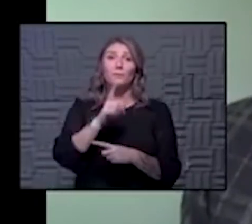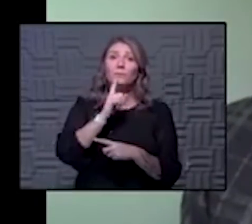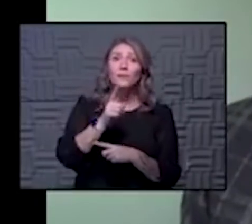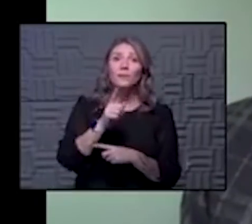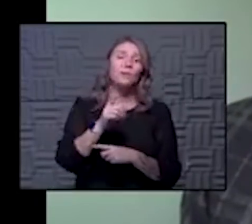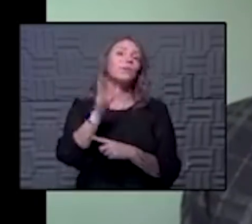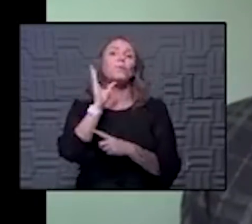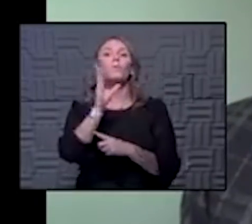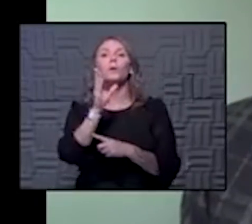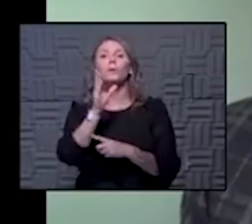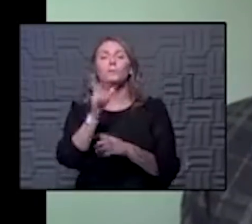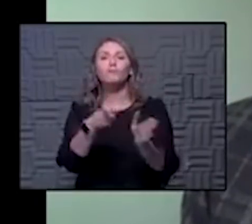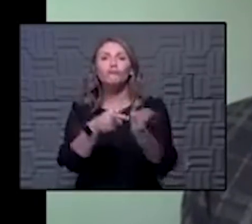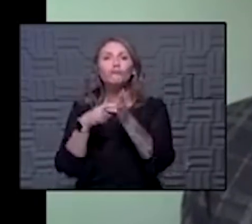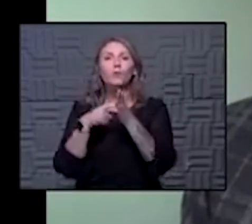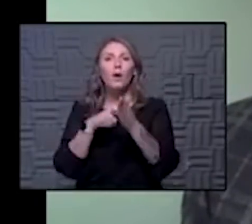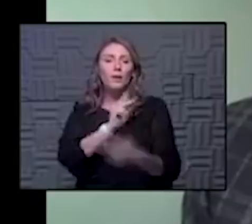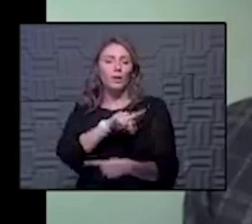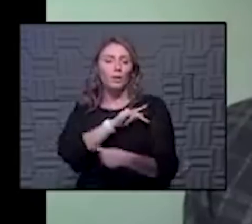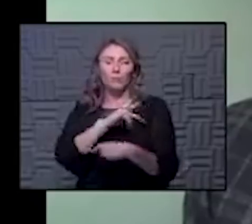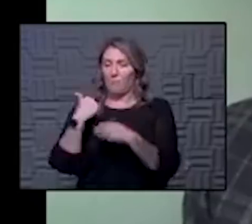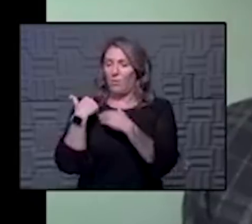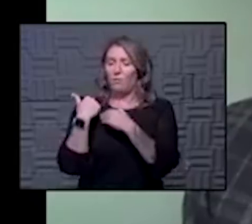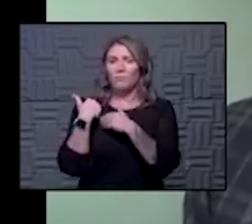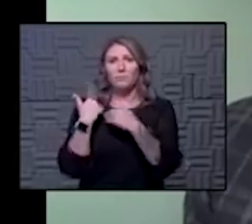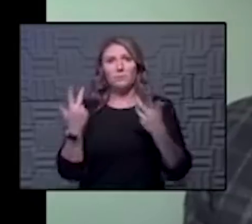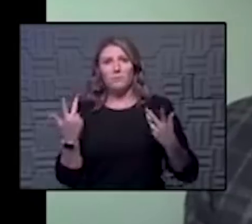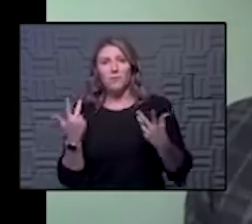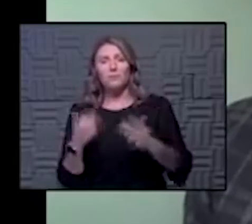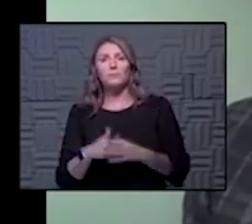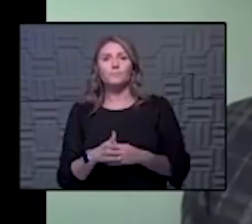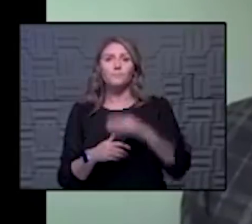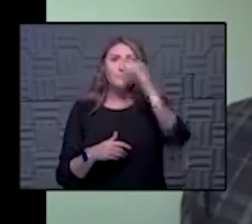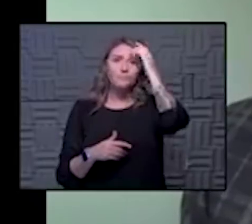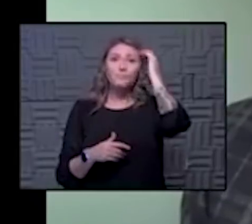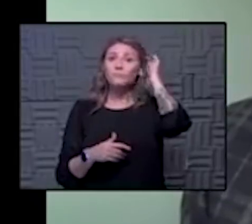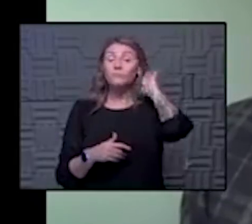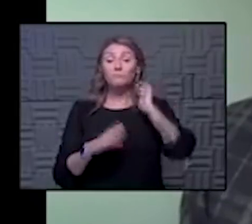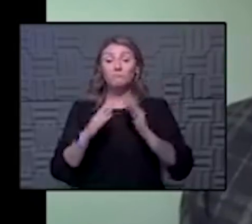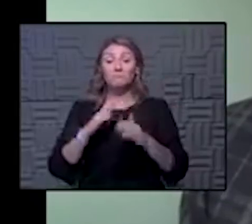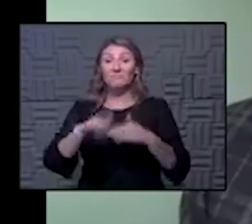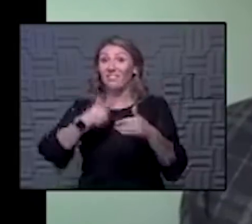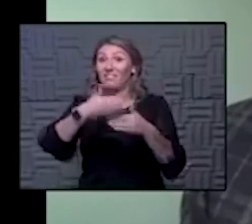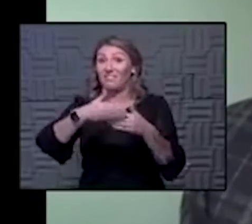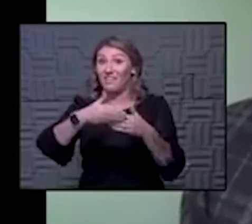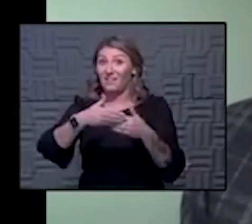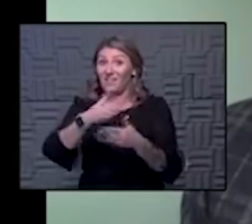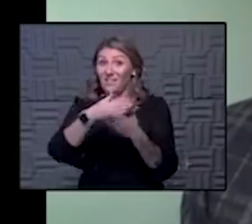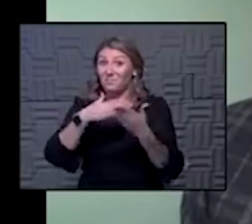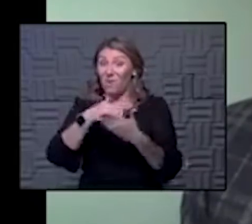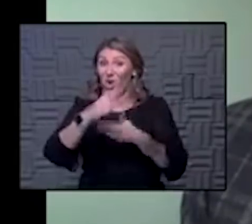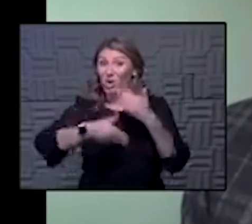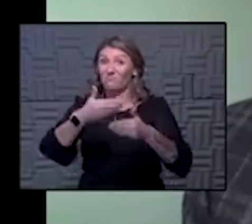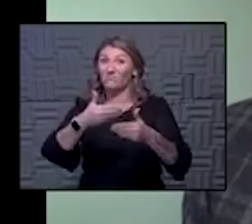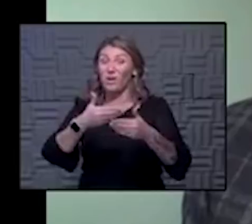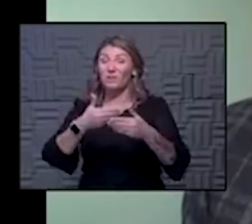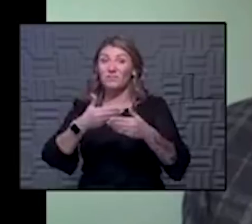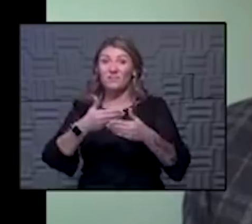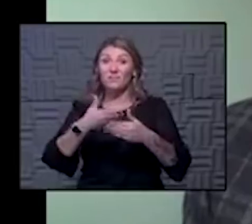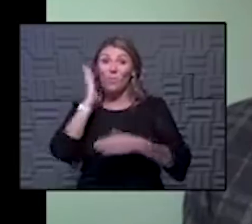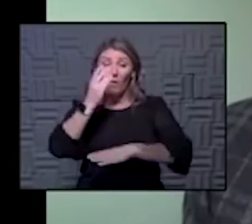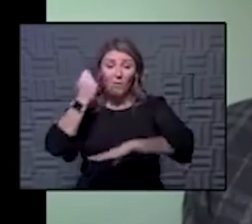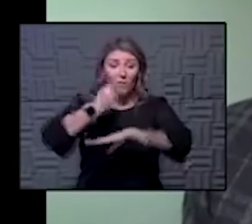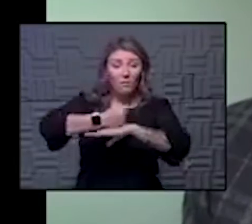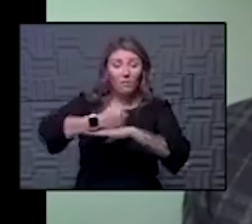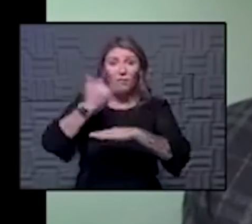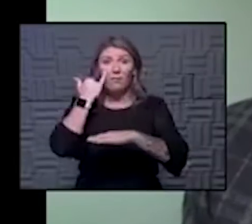going to require personal responsibility to do it. Because the next step will be a shutdown. If this doesn't work and the healthcare